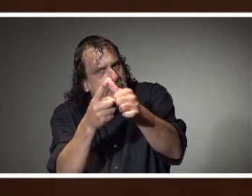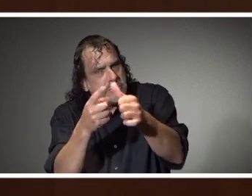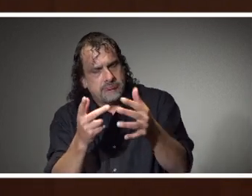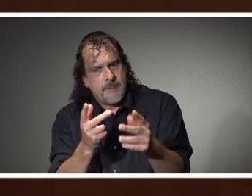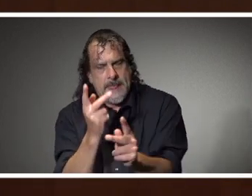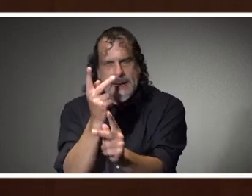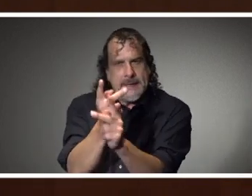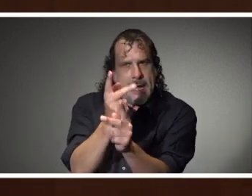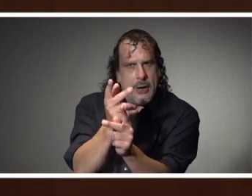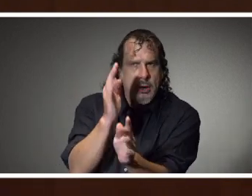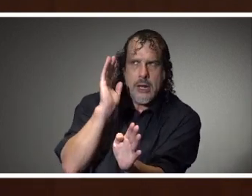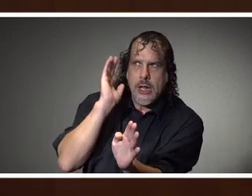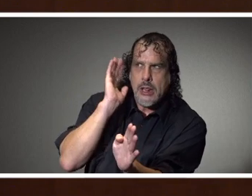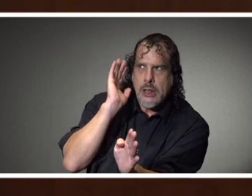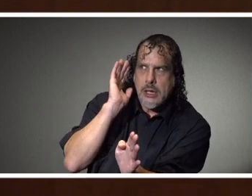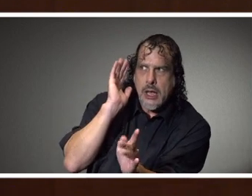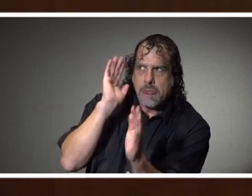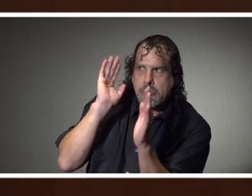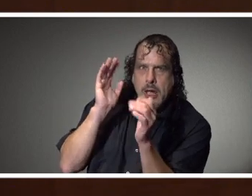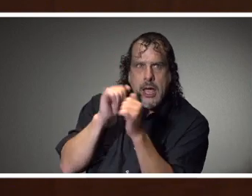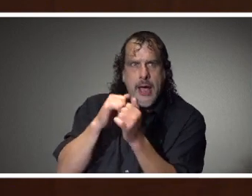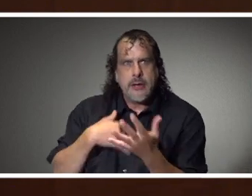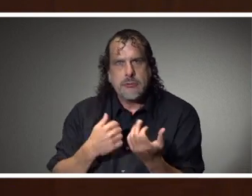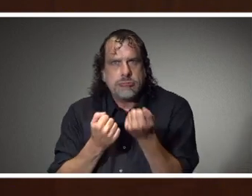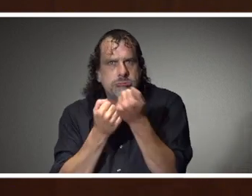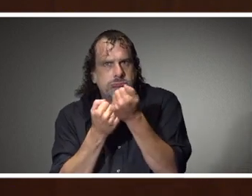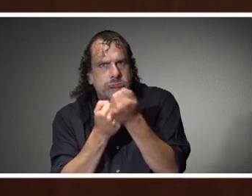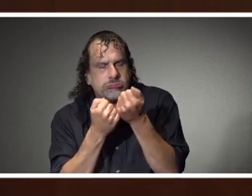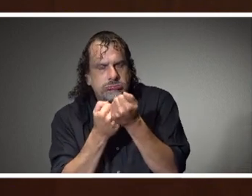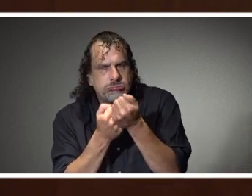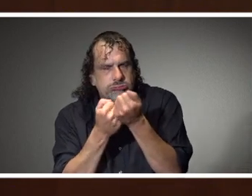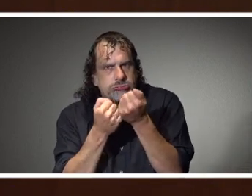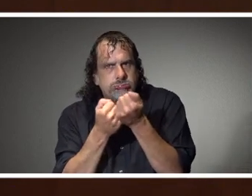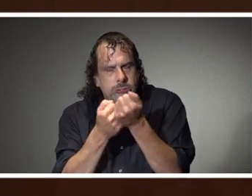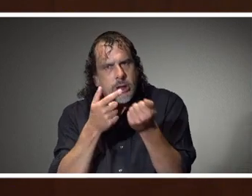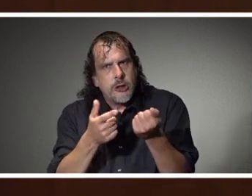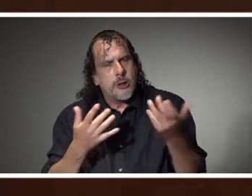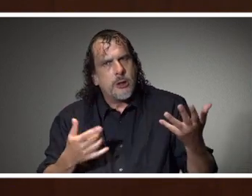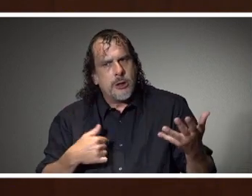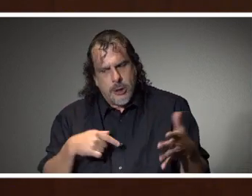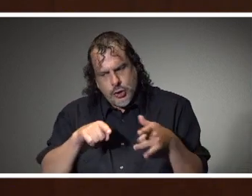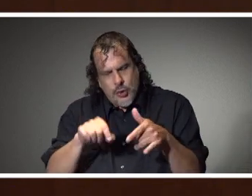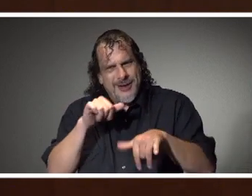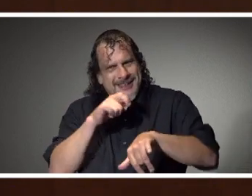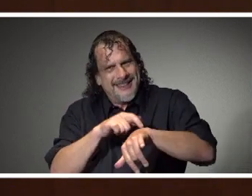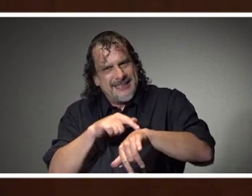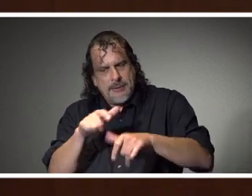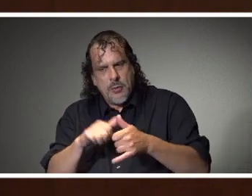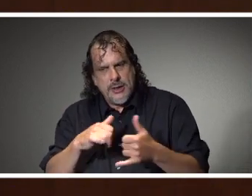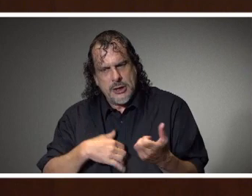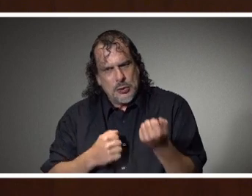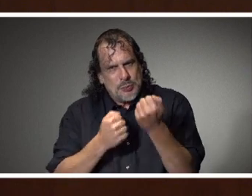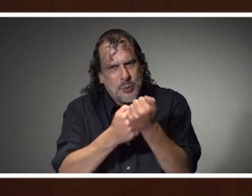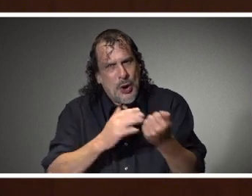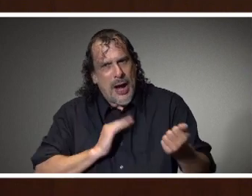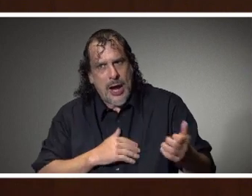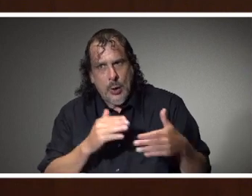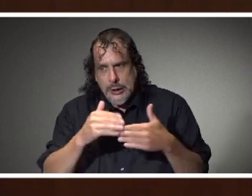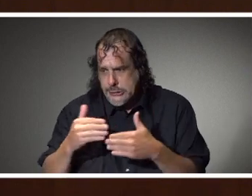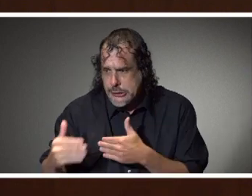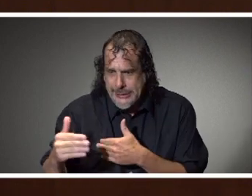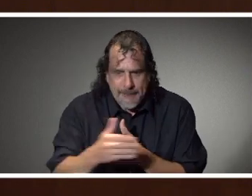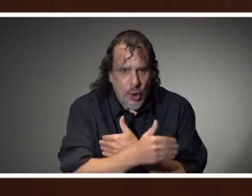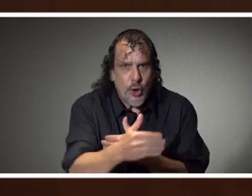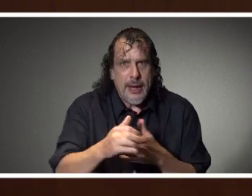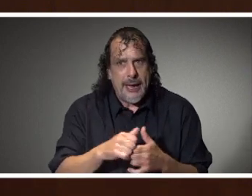caring, listening, and support, and realizing that during a time like this, we need to support our neighbors, and we need to make sure that we take